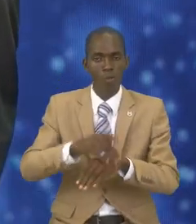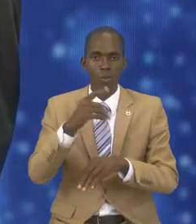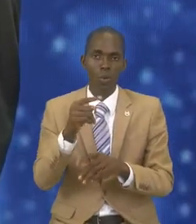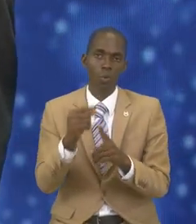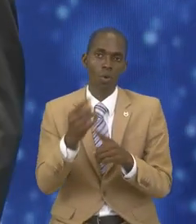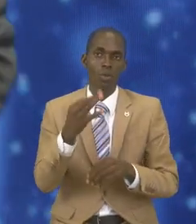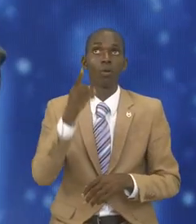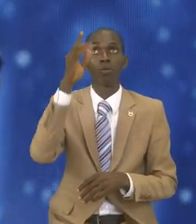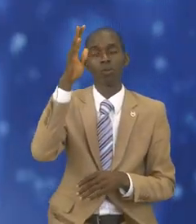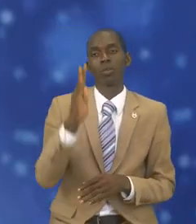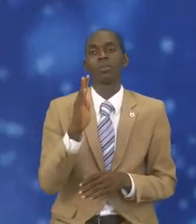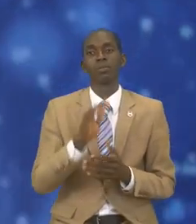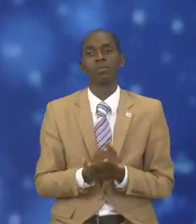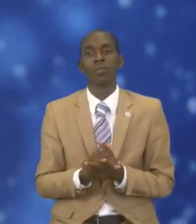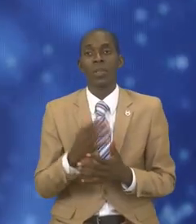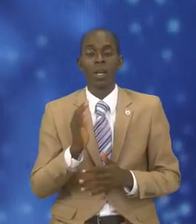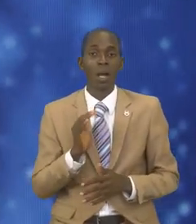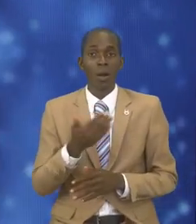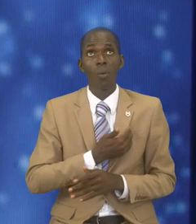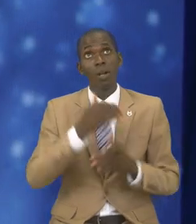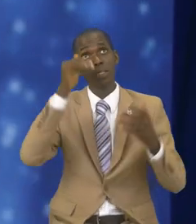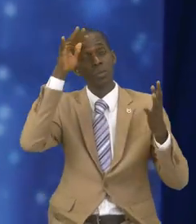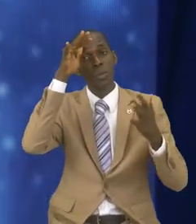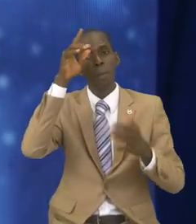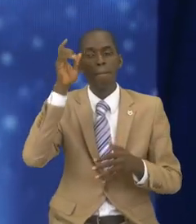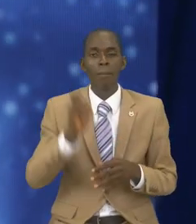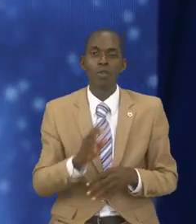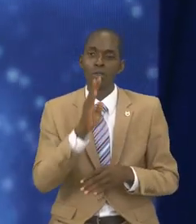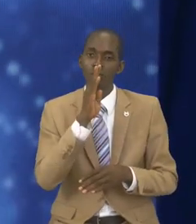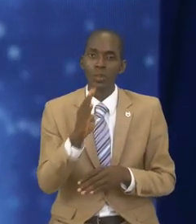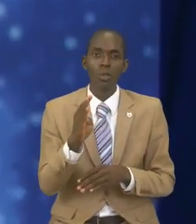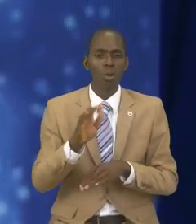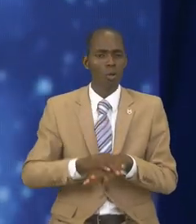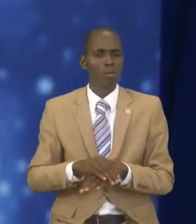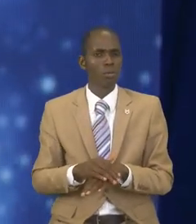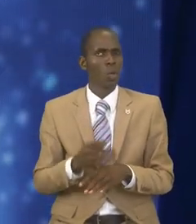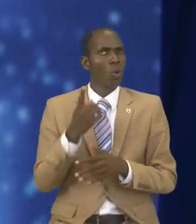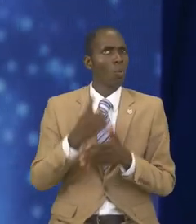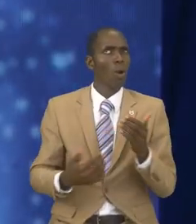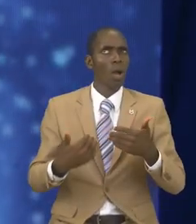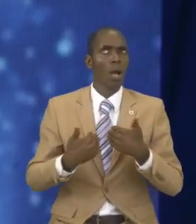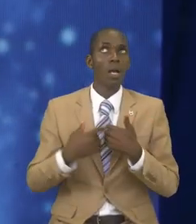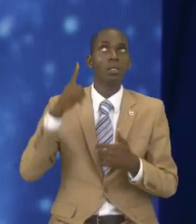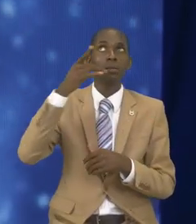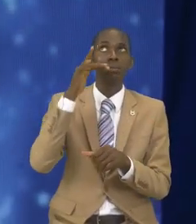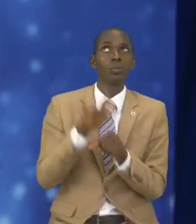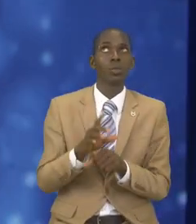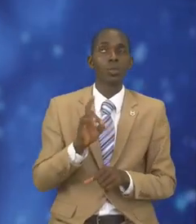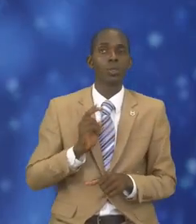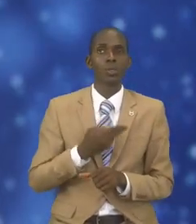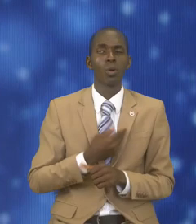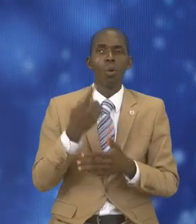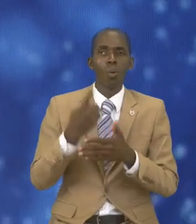the word of God. Our expectation must be based on what has he said, what has he promised, what